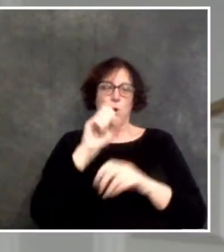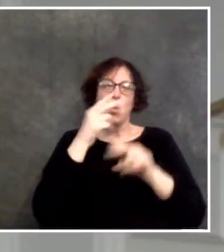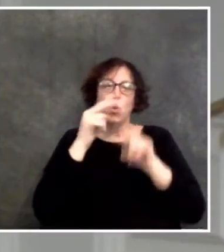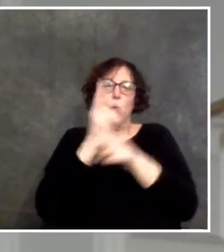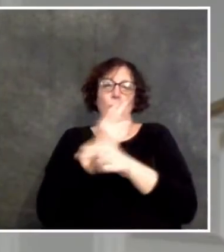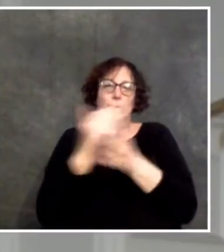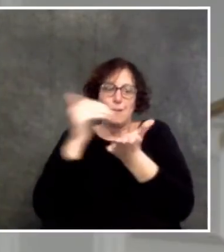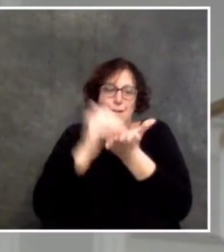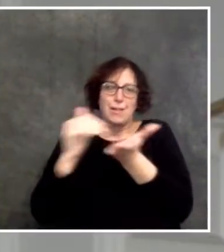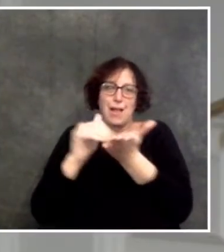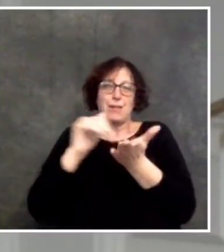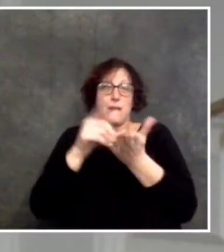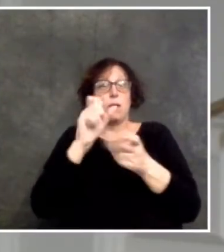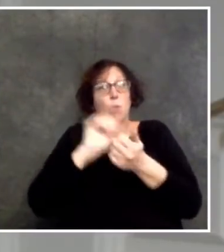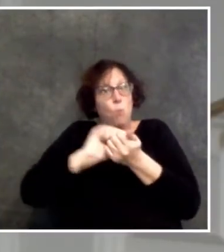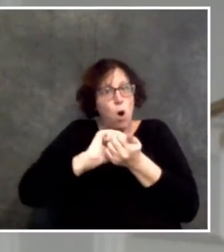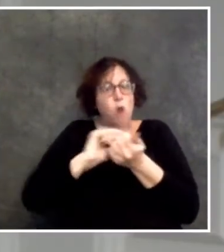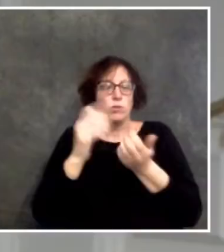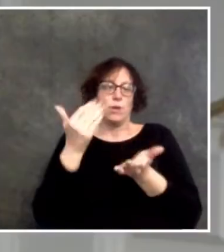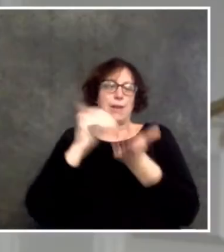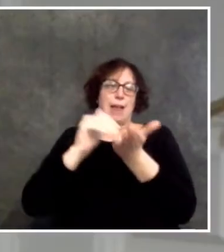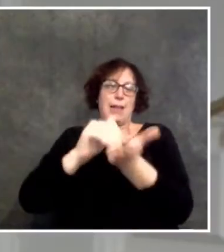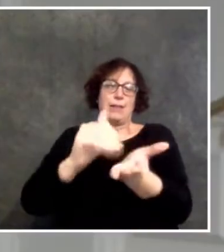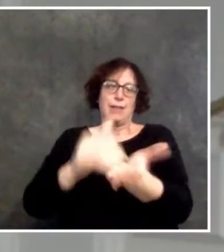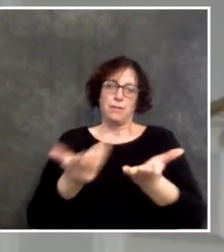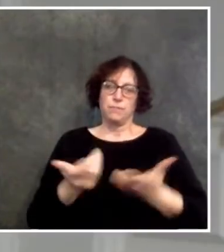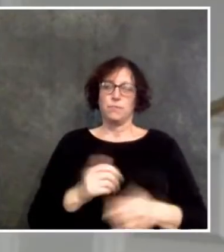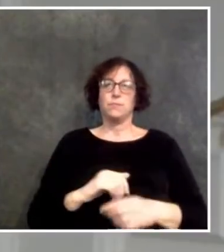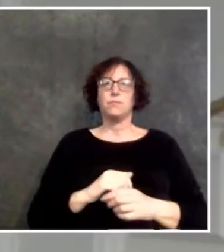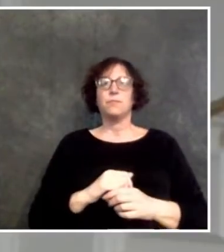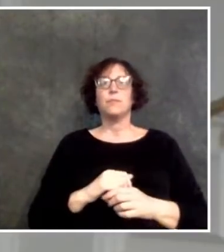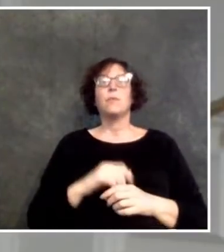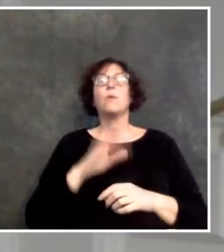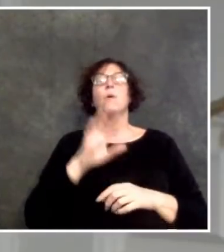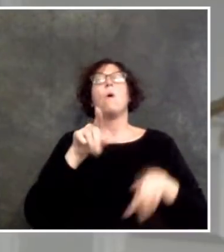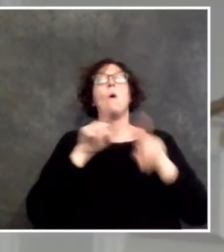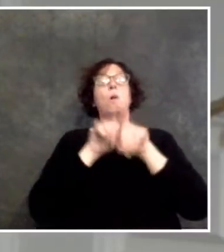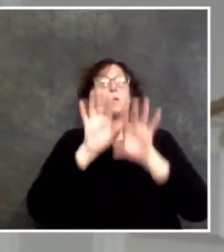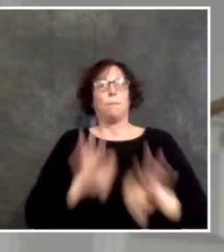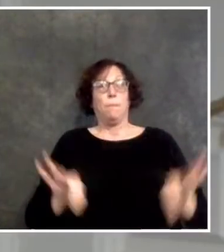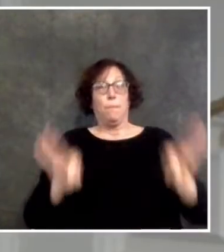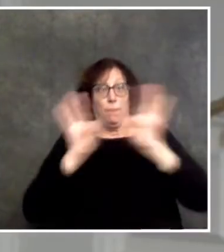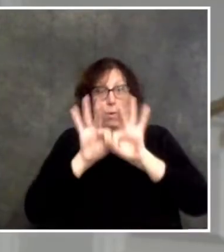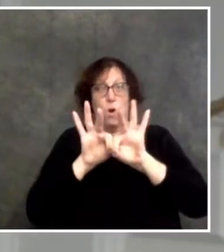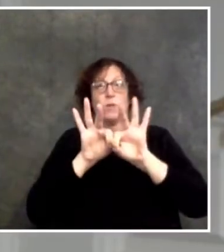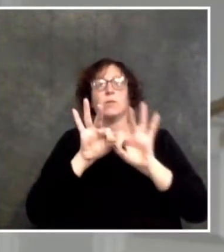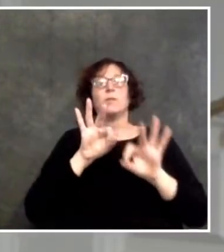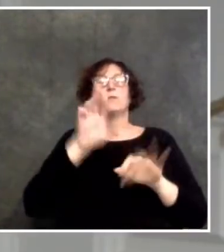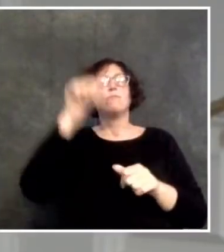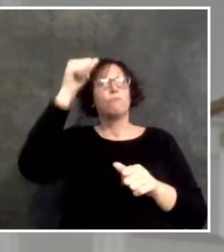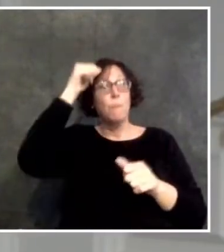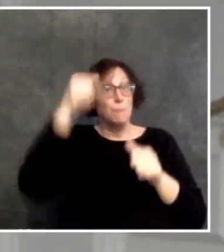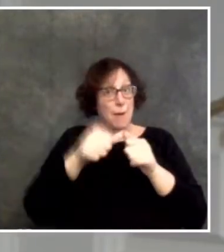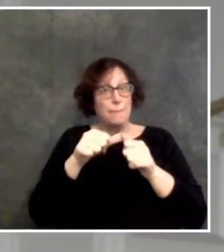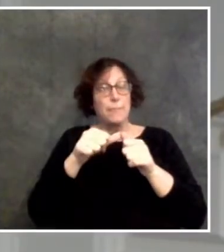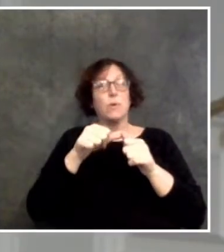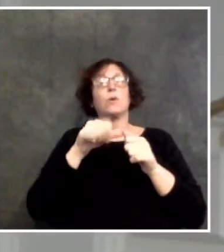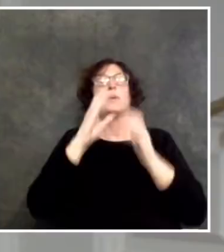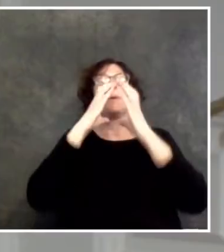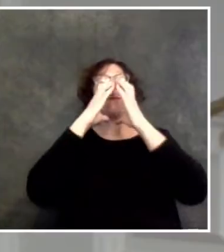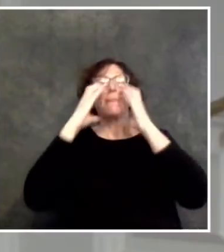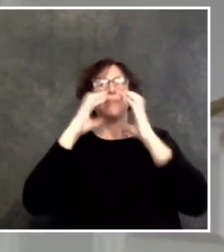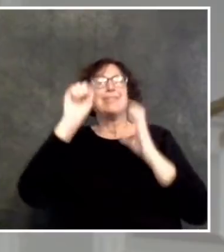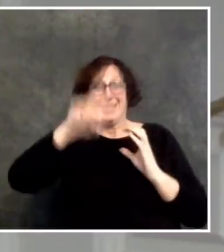this outbreak, which are hand washing with soap and water, hand cleaning with alcohol-based hand